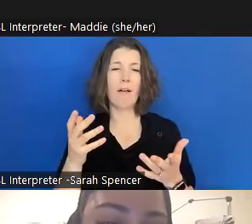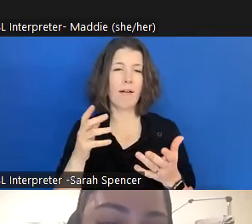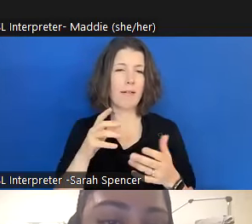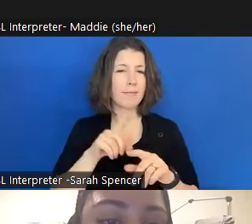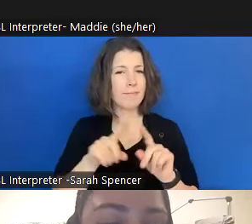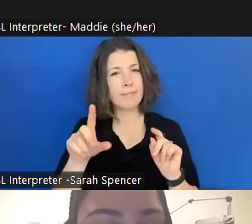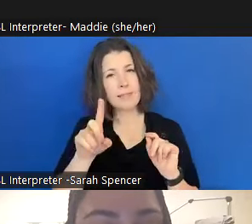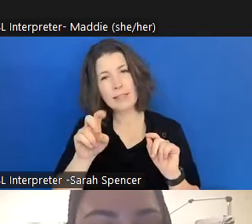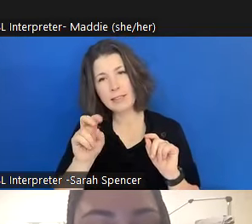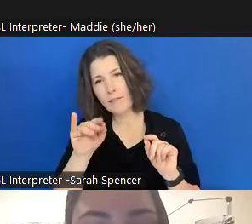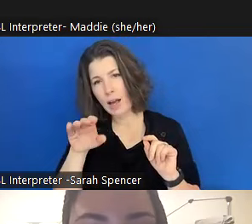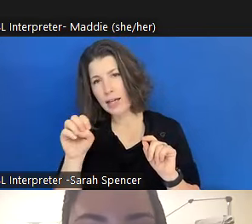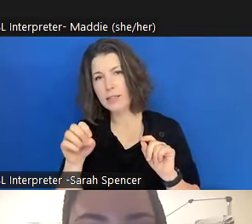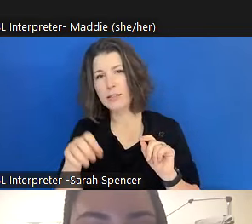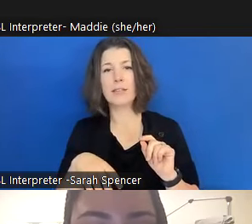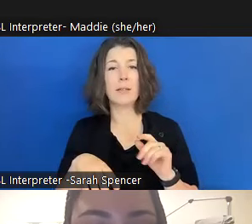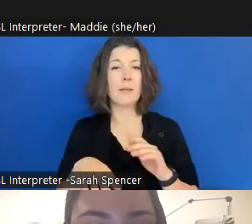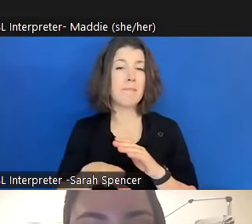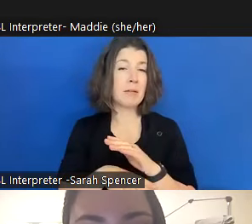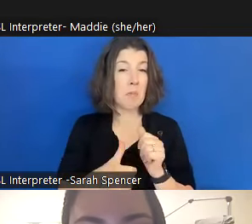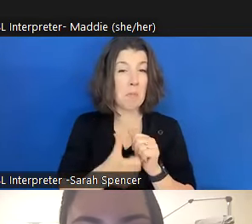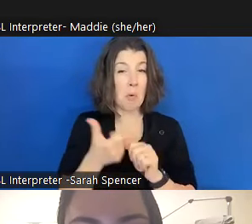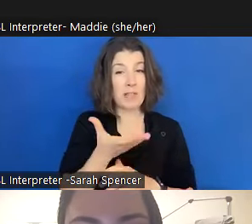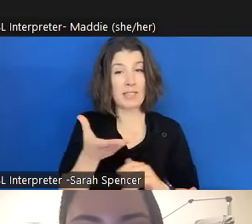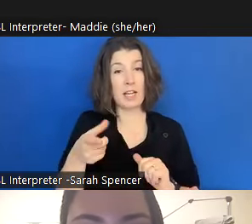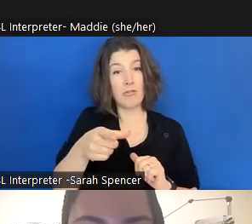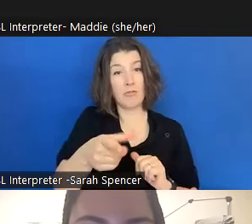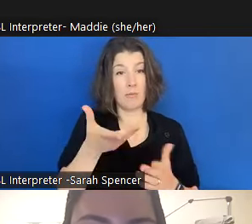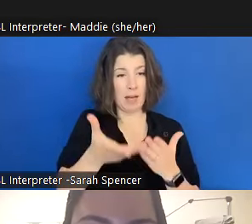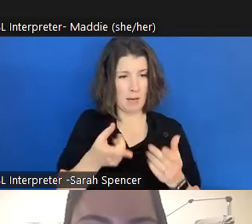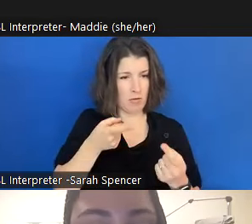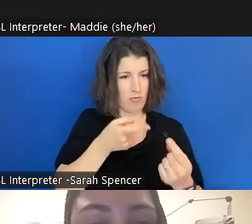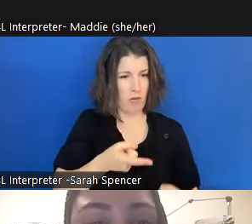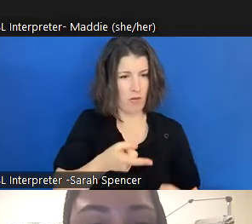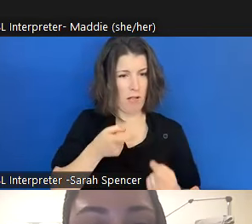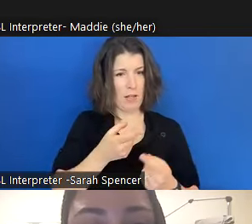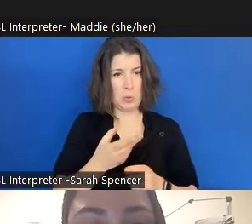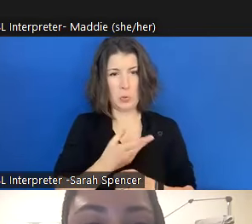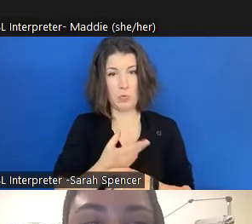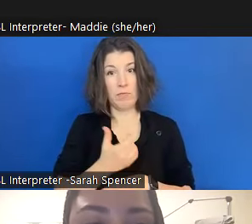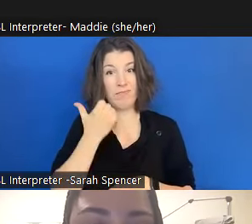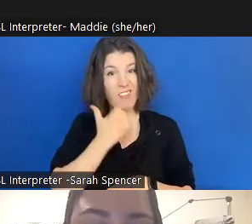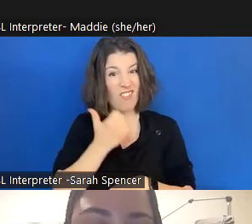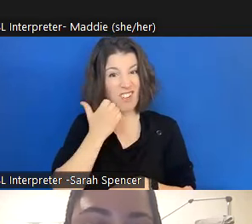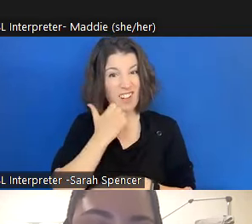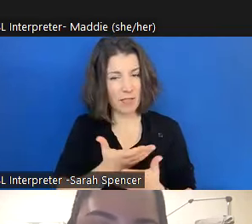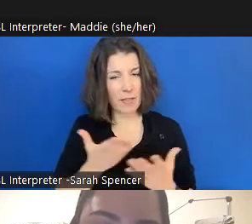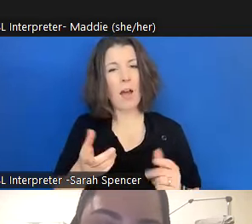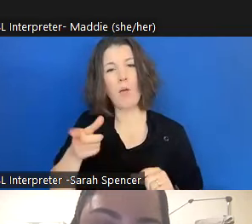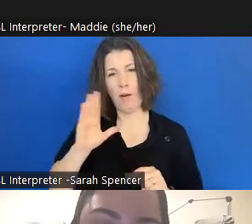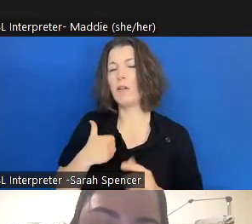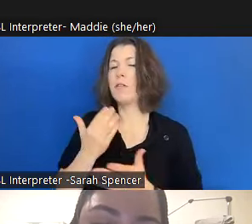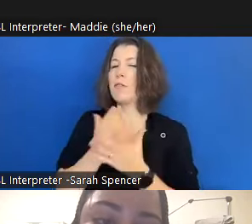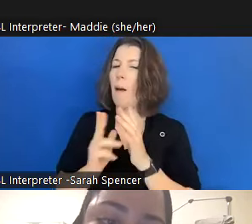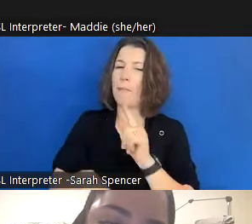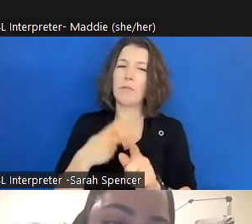devices, and basically most things that you're having issues with on a day-to-day basis, they will have some sort of